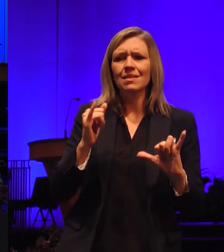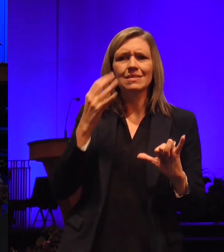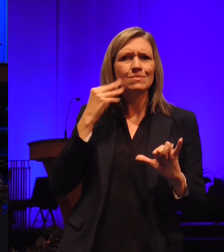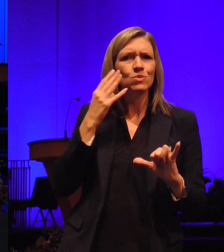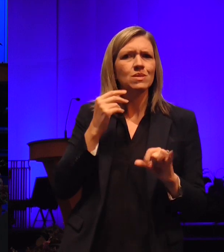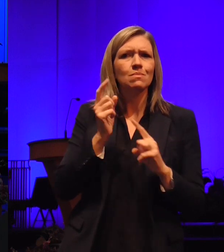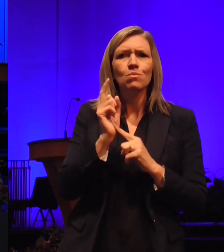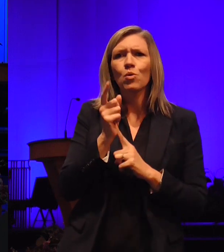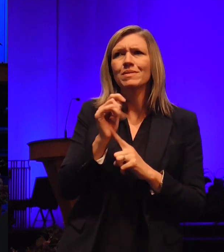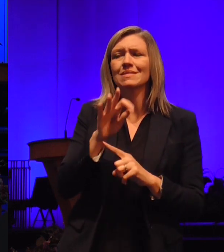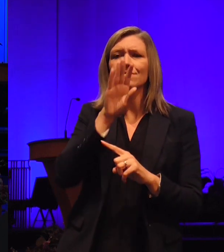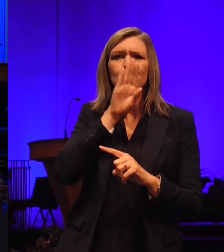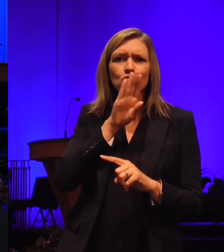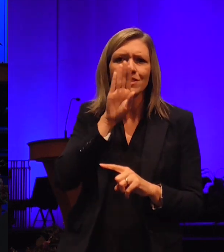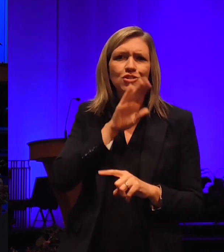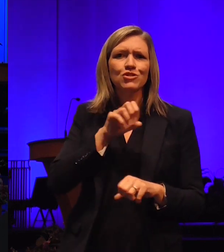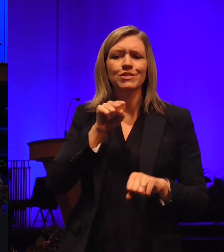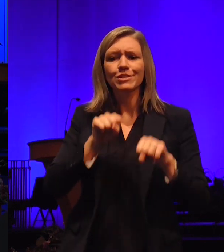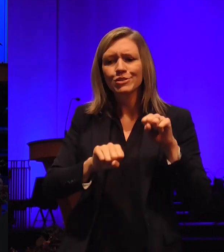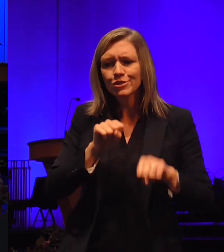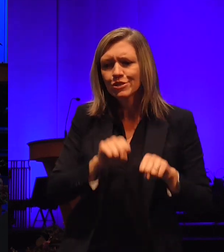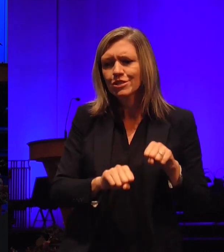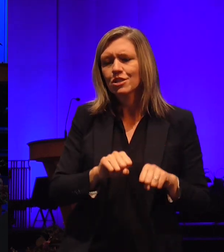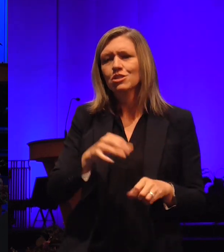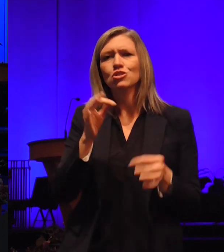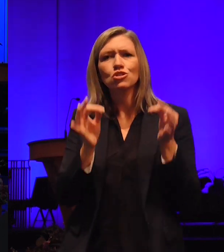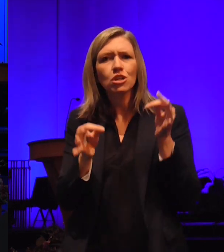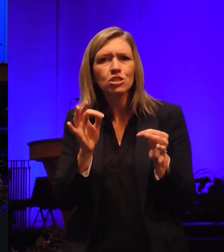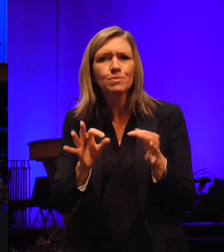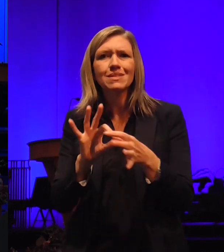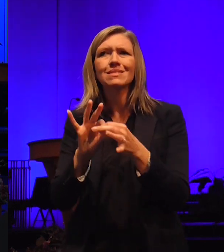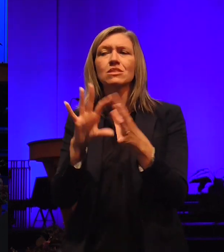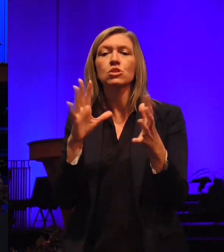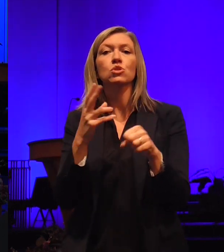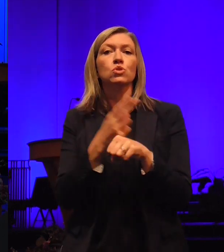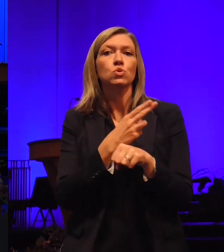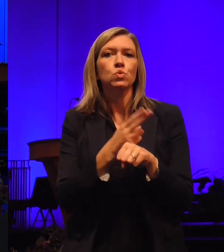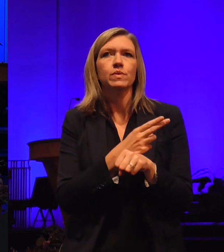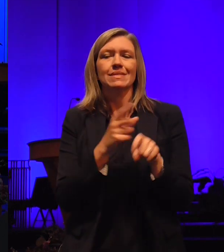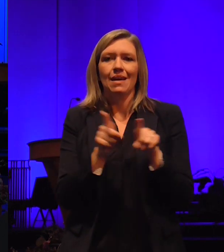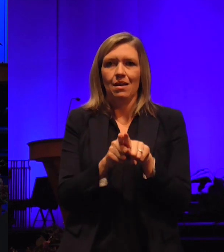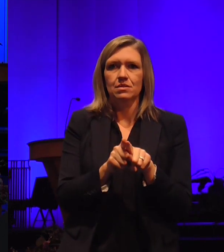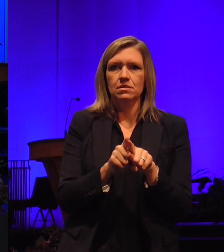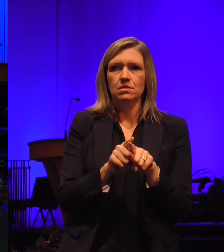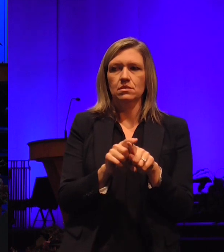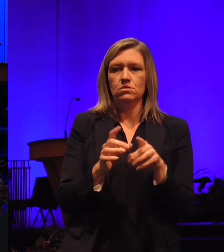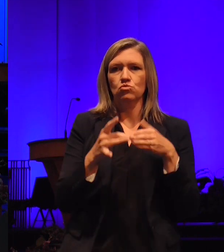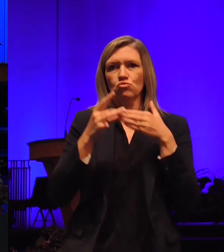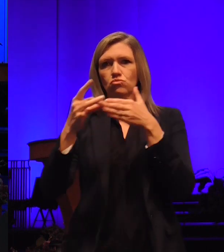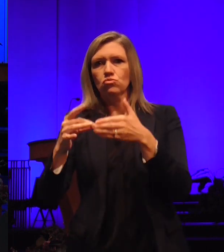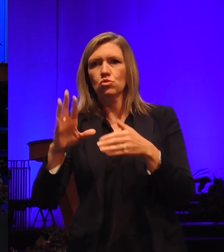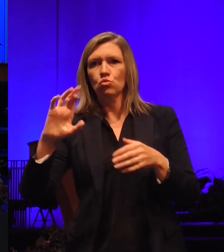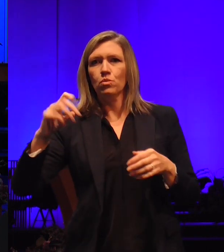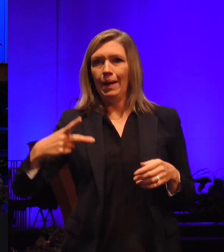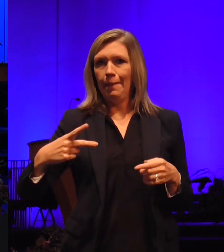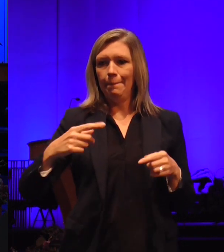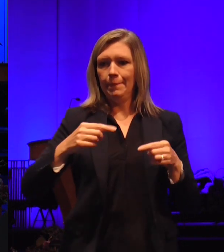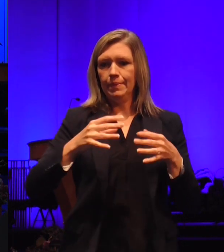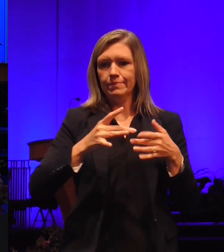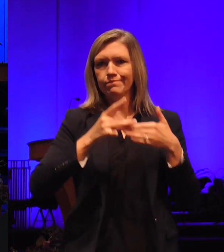and uncertainty and judgment and disconnection and use those as awe ramps. We can use those